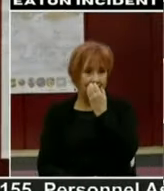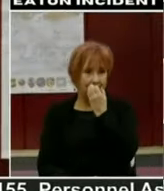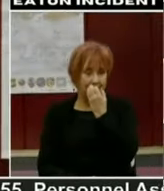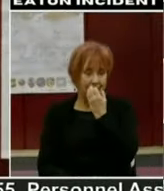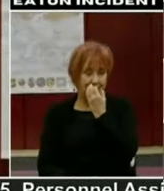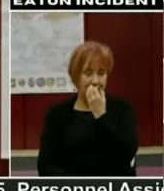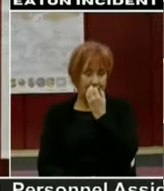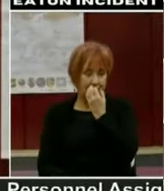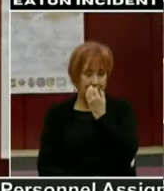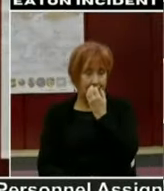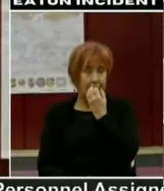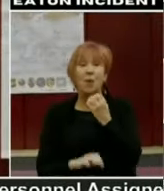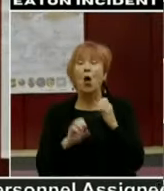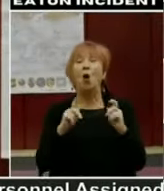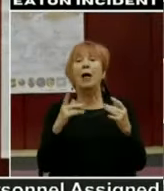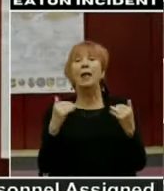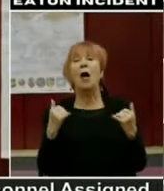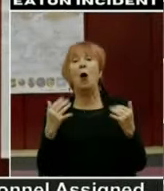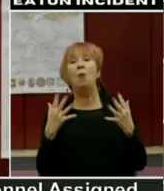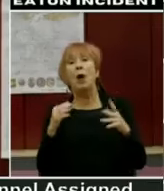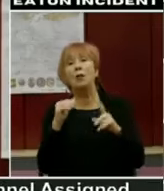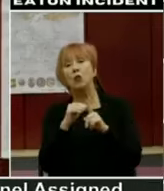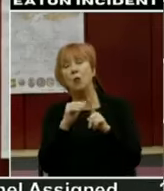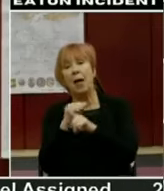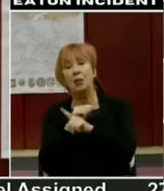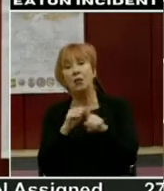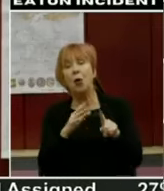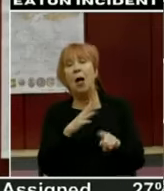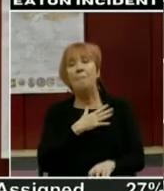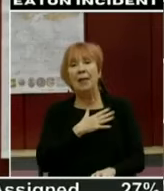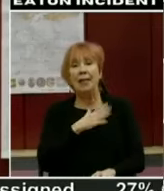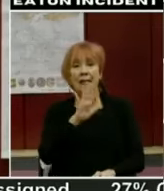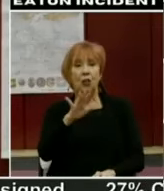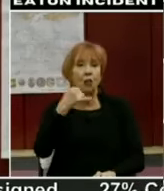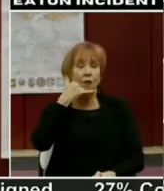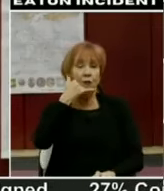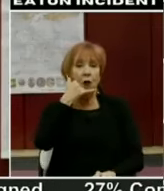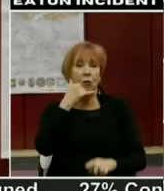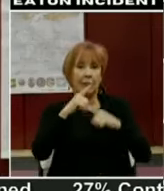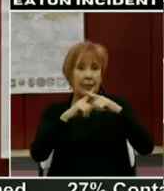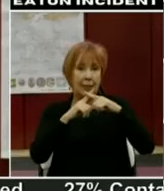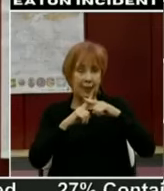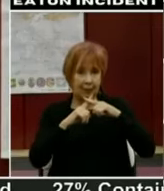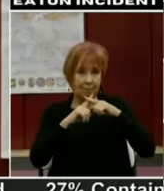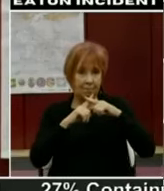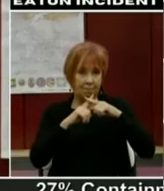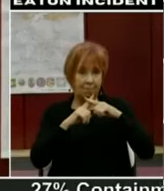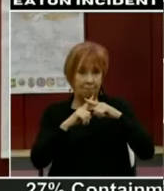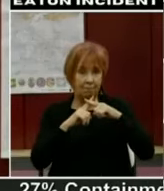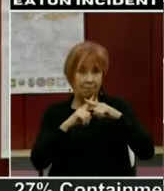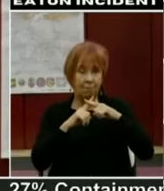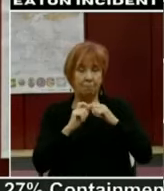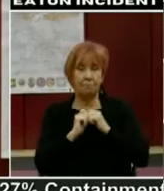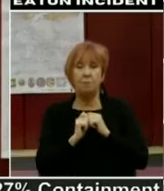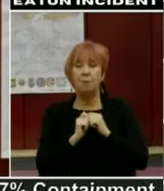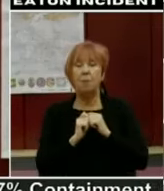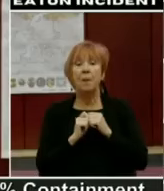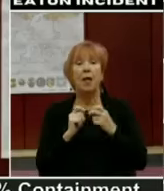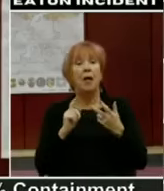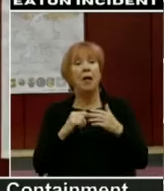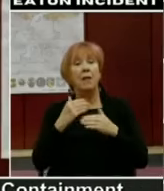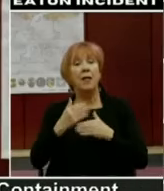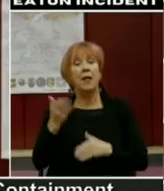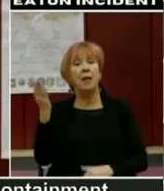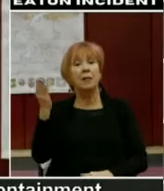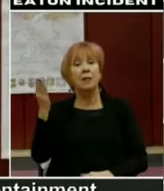All right, I'd like to also remind everyone, if you could please silence your phones. I've gotten a request to remind everyone for that. Our next speaker